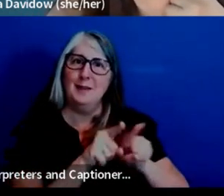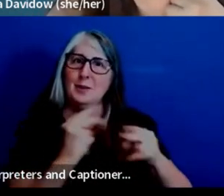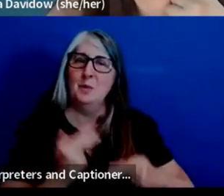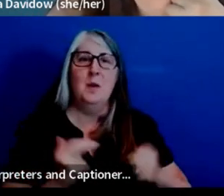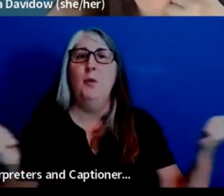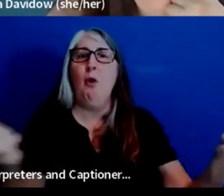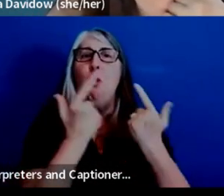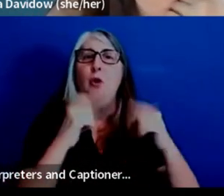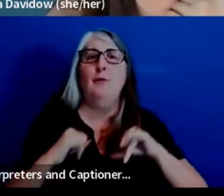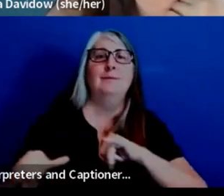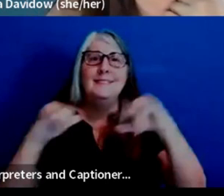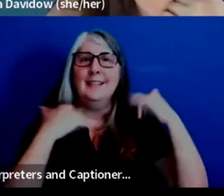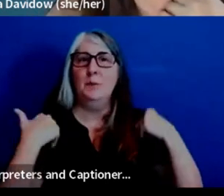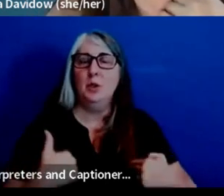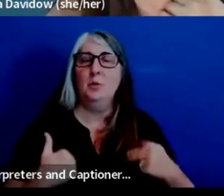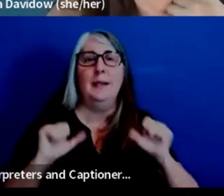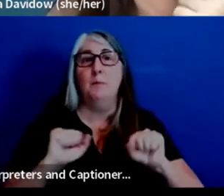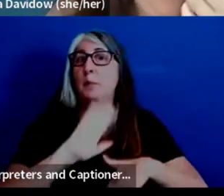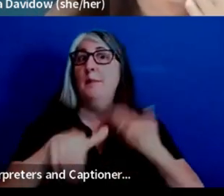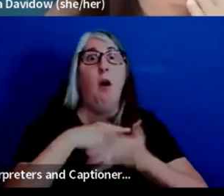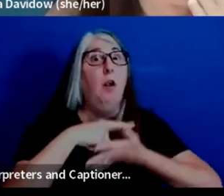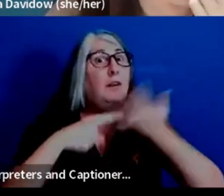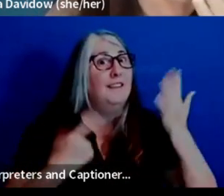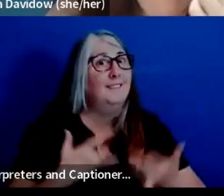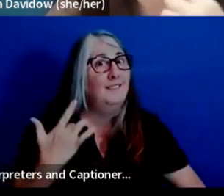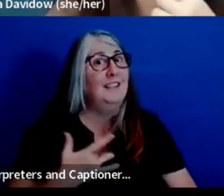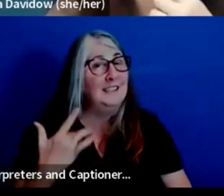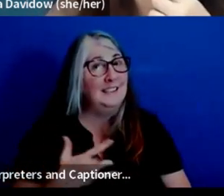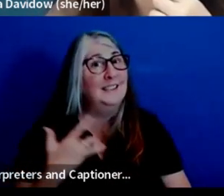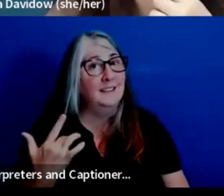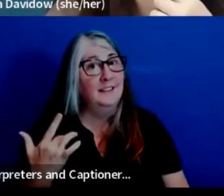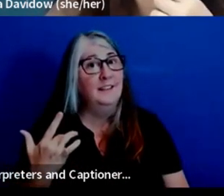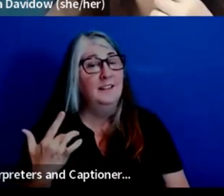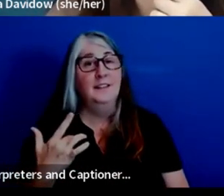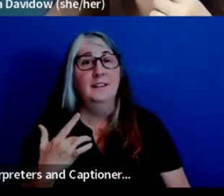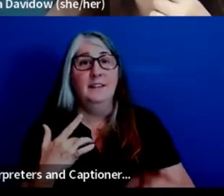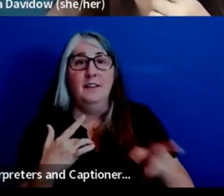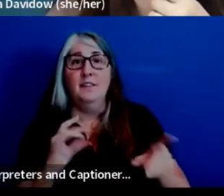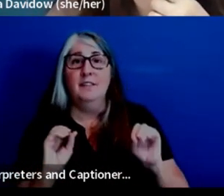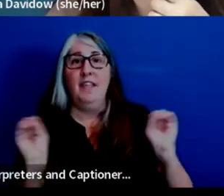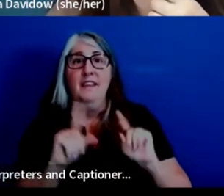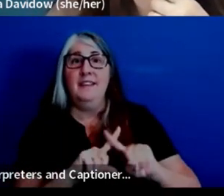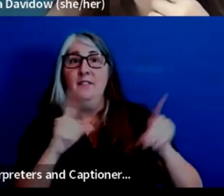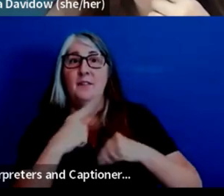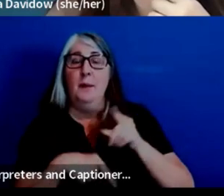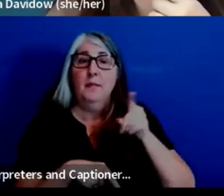same human, capable of all of these feelings. And there's nothing unique about the person in front of you or